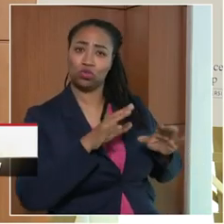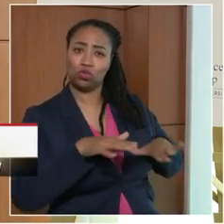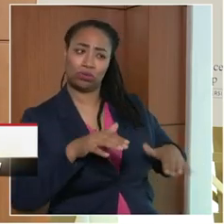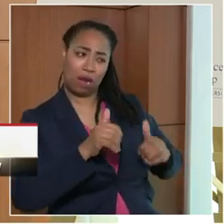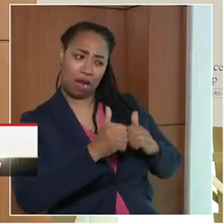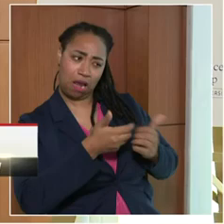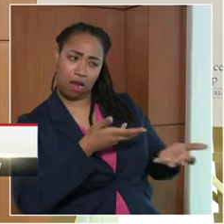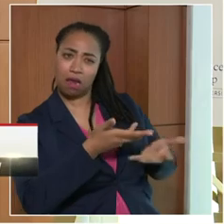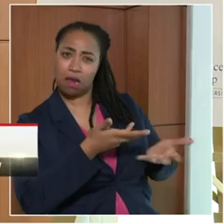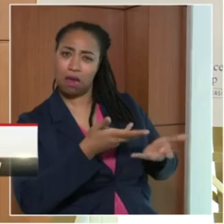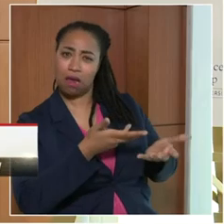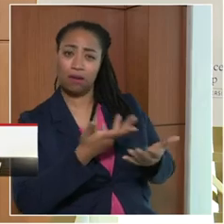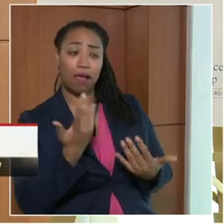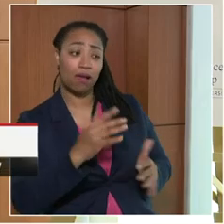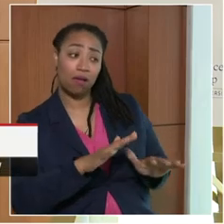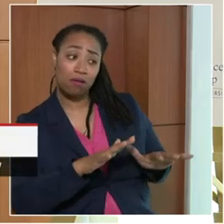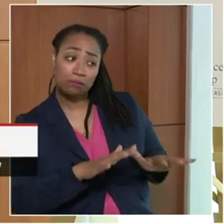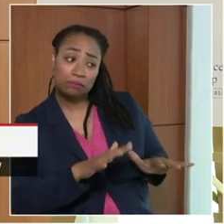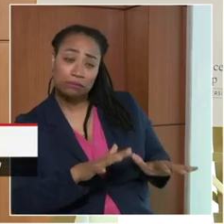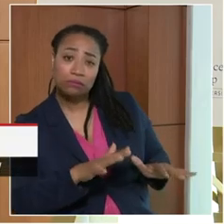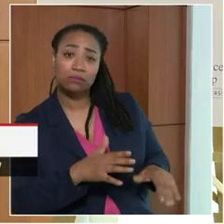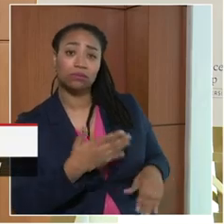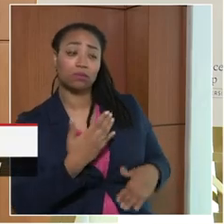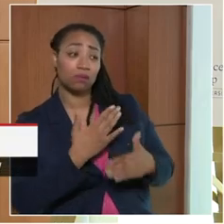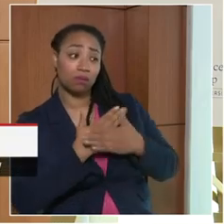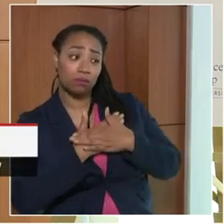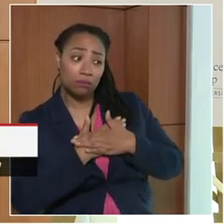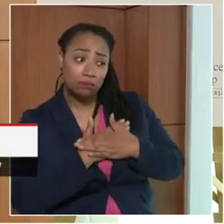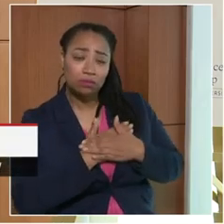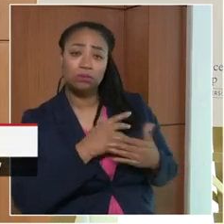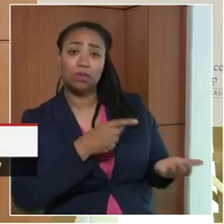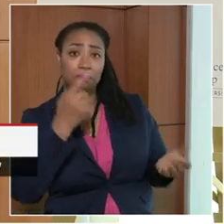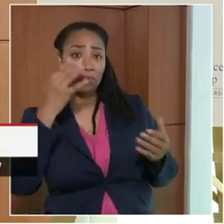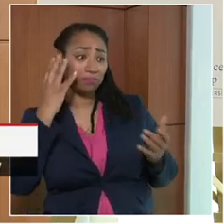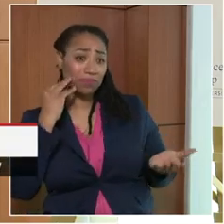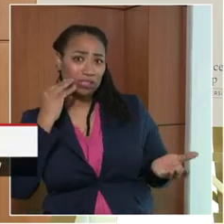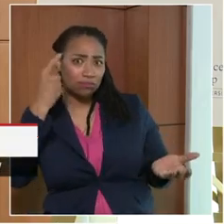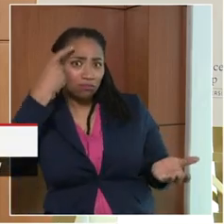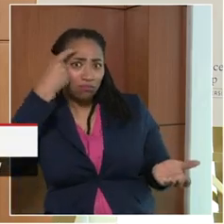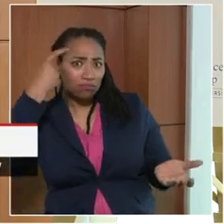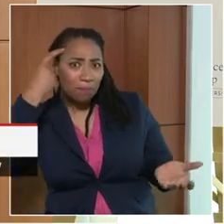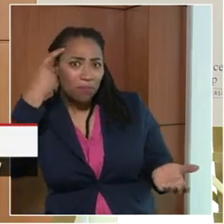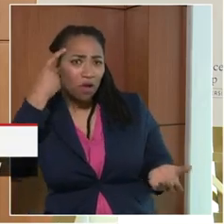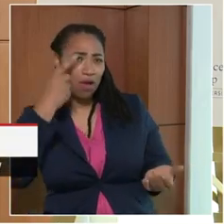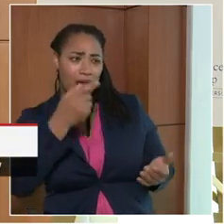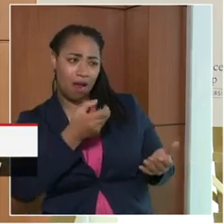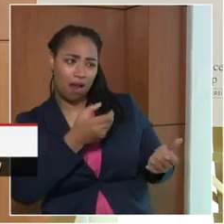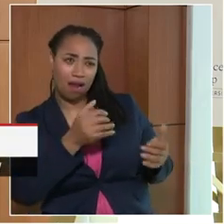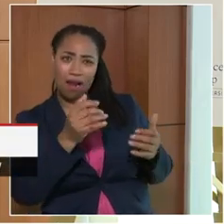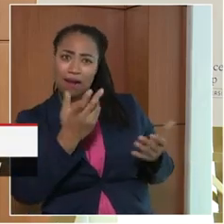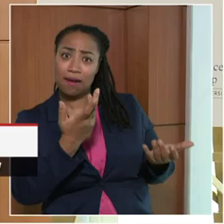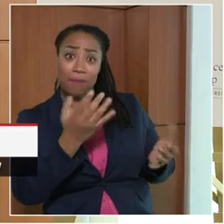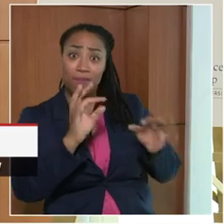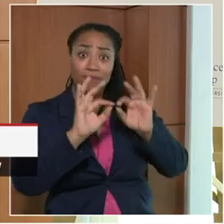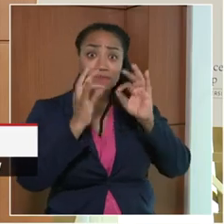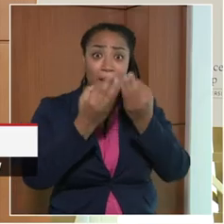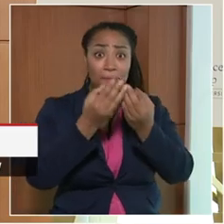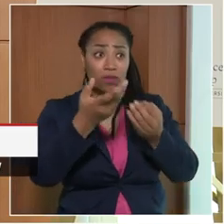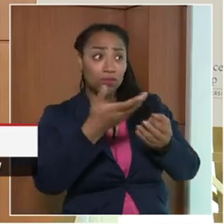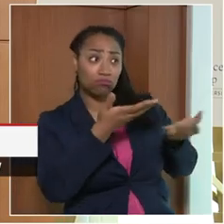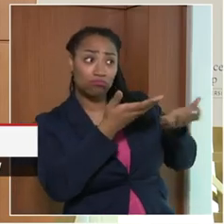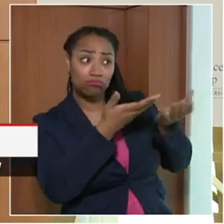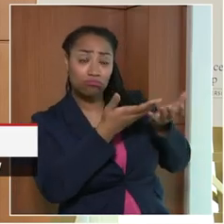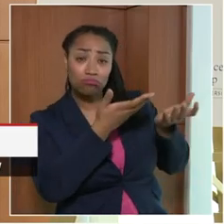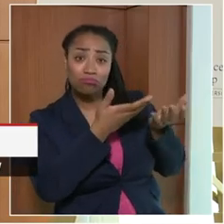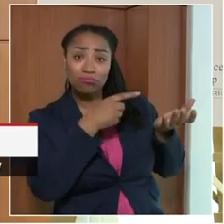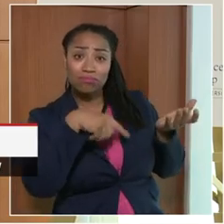experienced trauma, whether it's helping a family know how to talk to their school. All of these are things that you don't